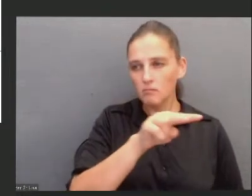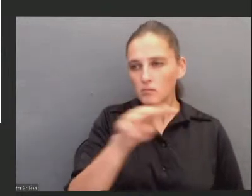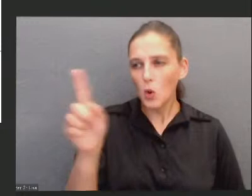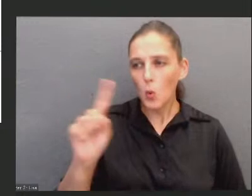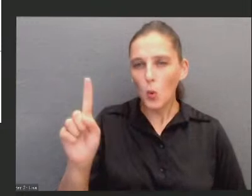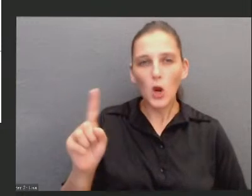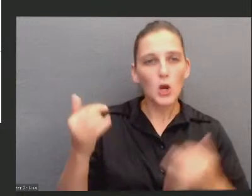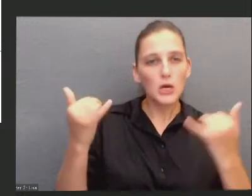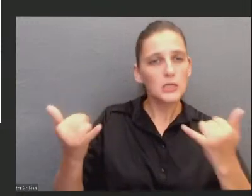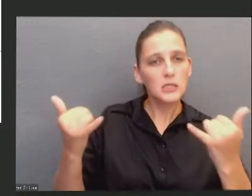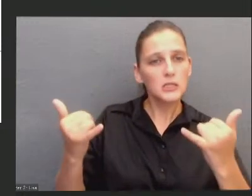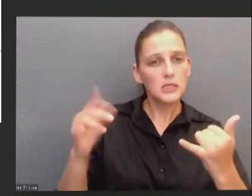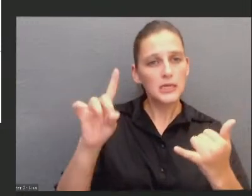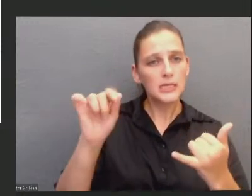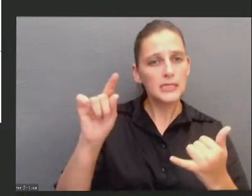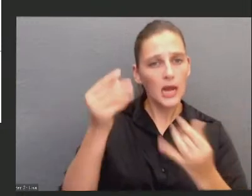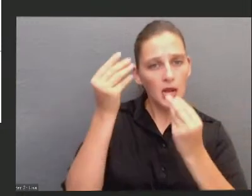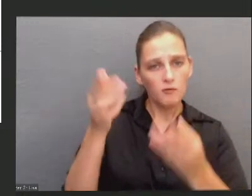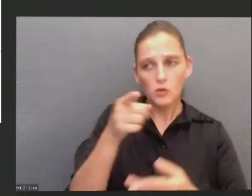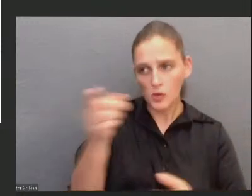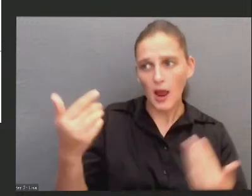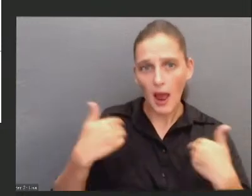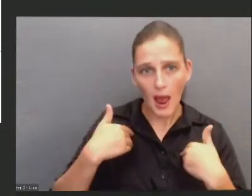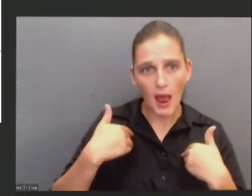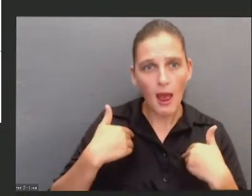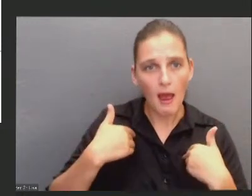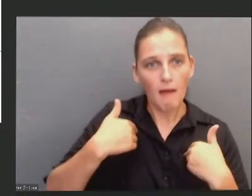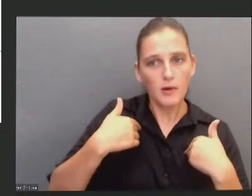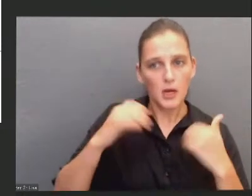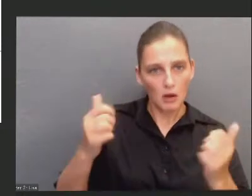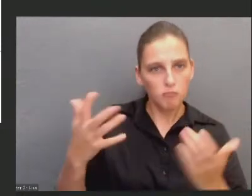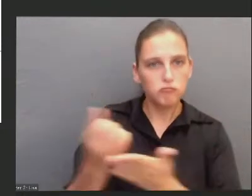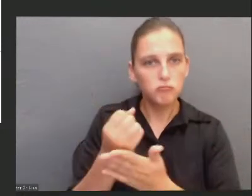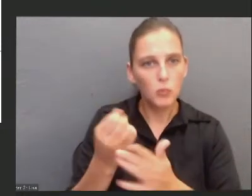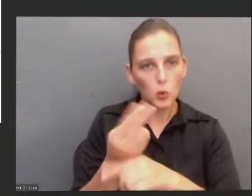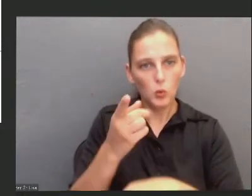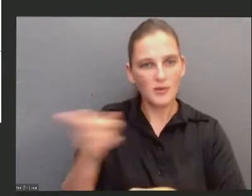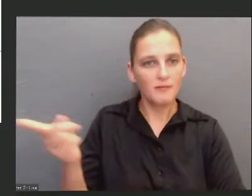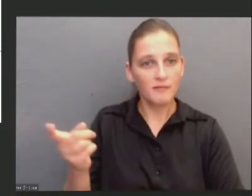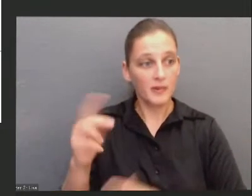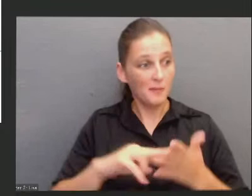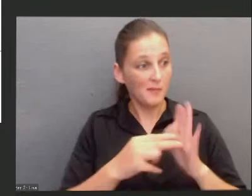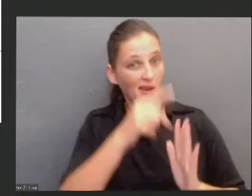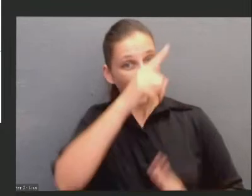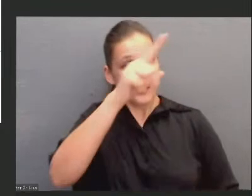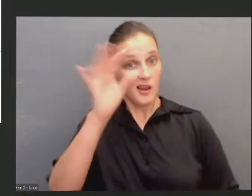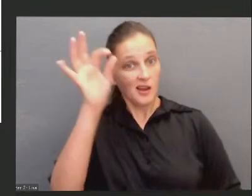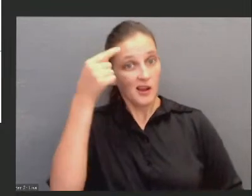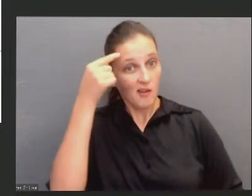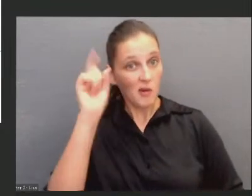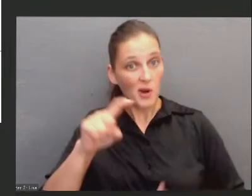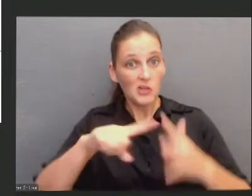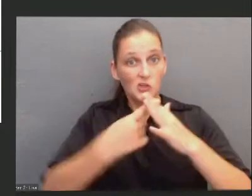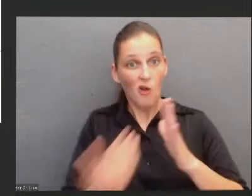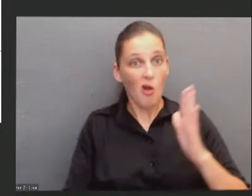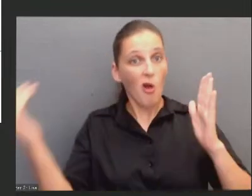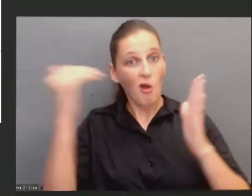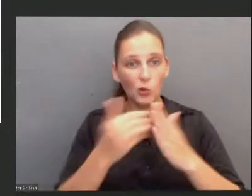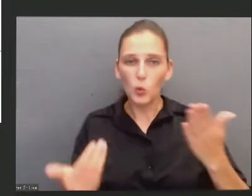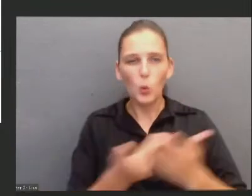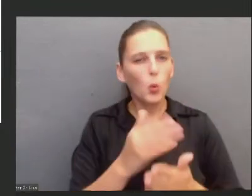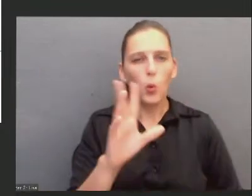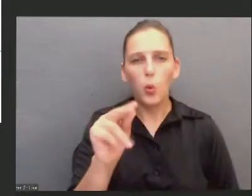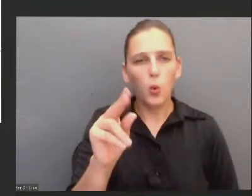data. We are certainly not starting from scratch. The inequities, the disparities we're seeing in COVID-19 were not a surprise. They were